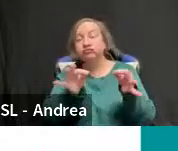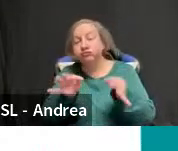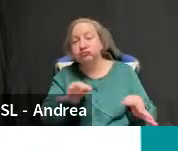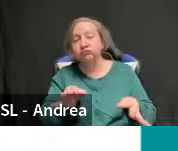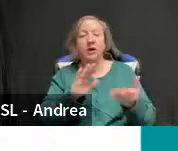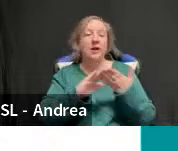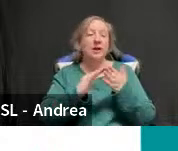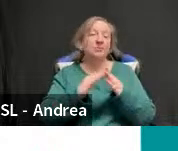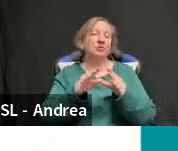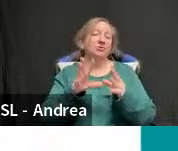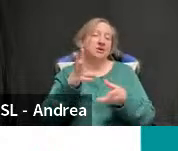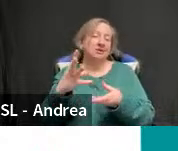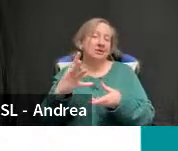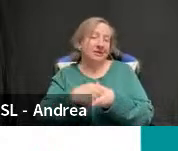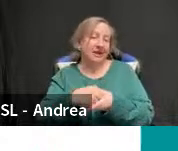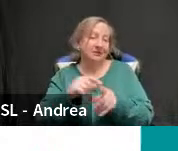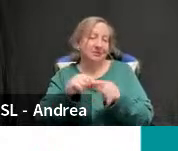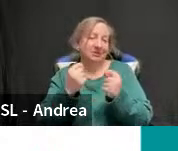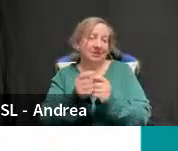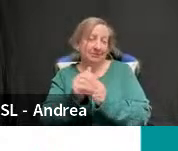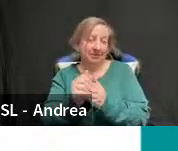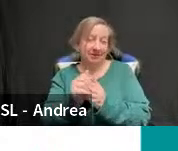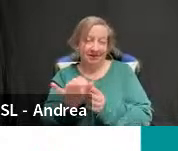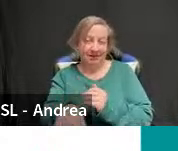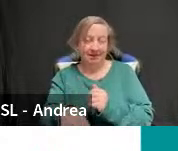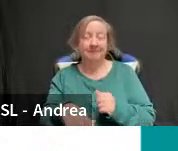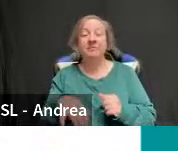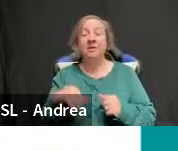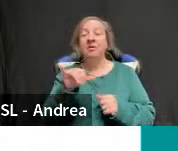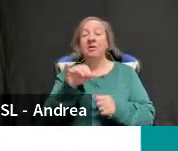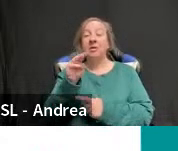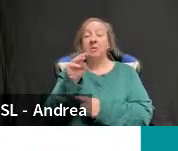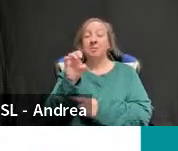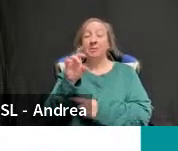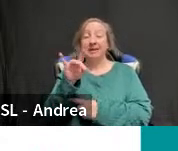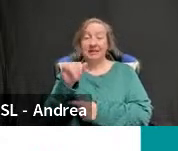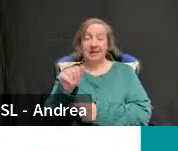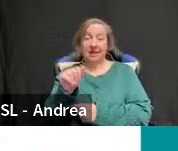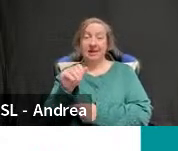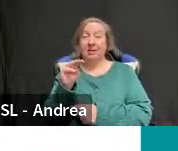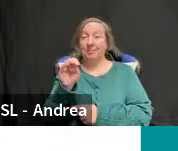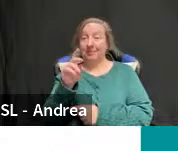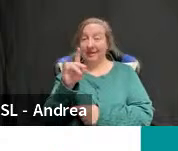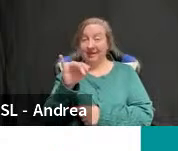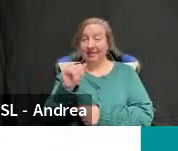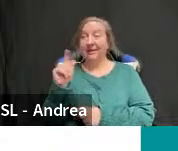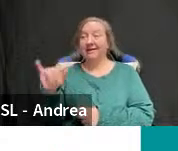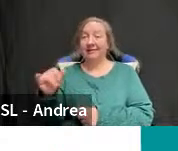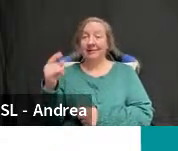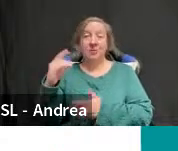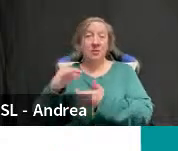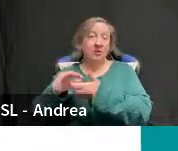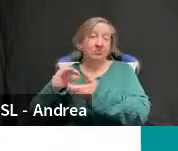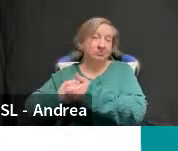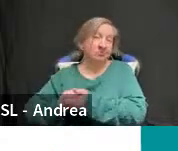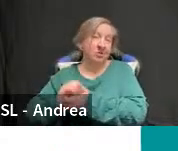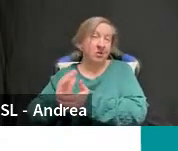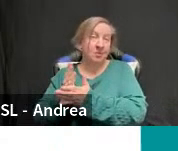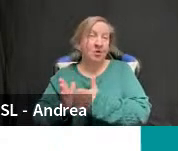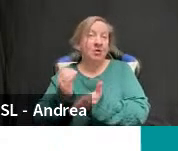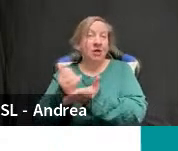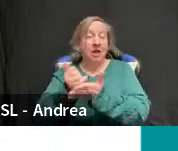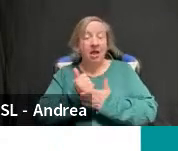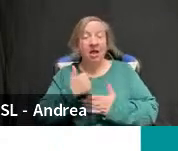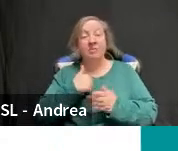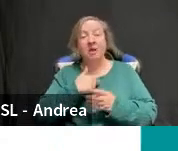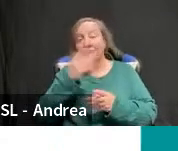team is leading. But then also the media. The media is a partner in helping us get information out in